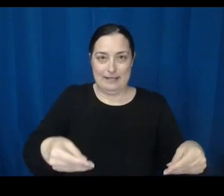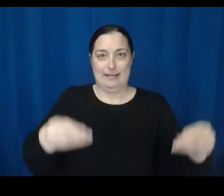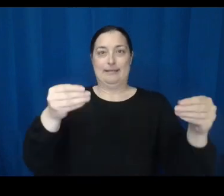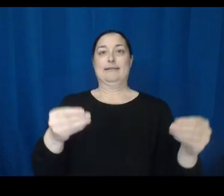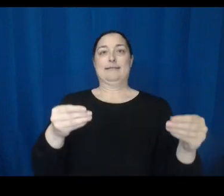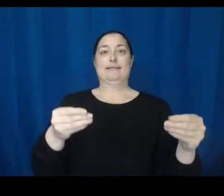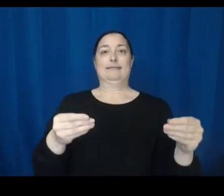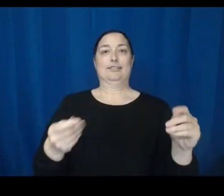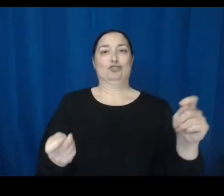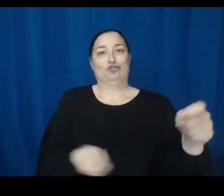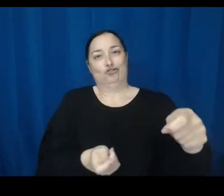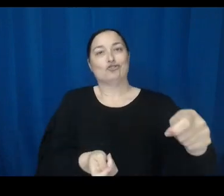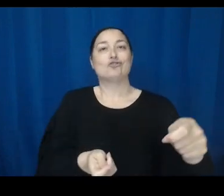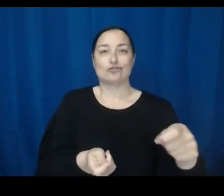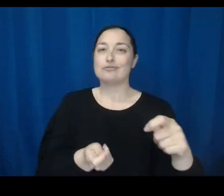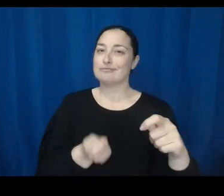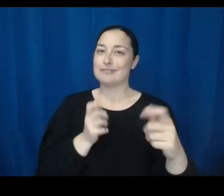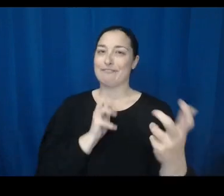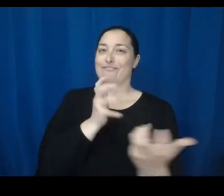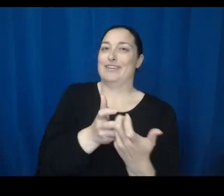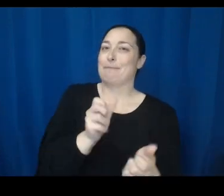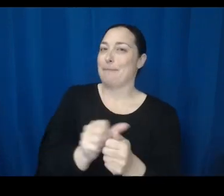chair.